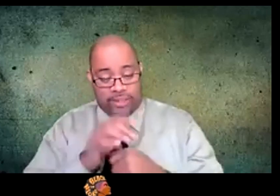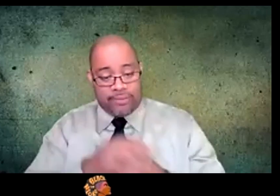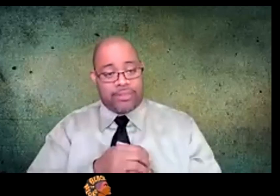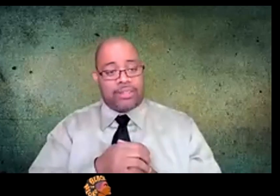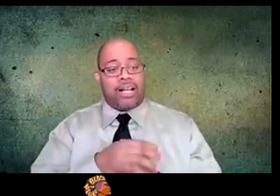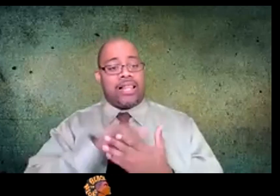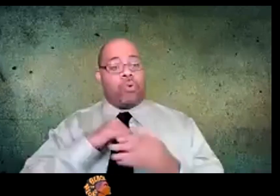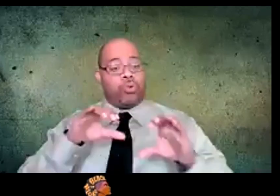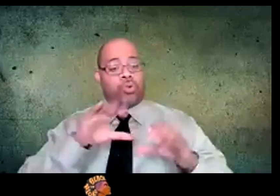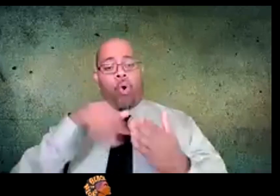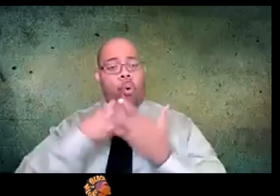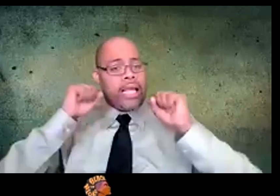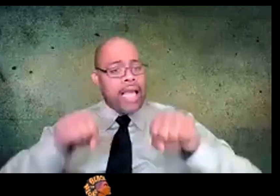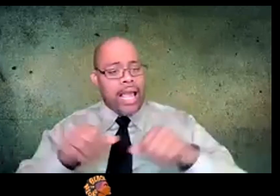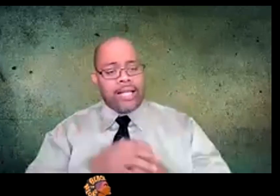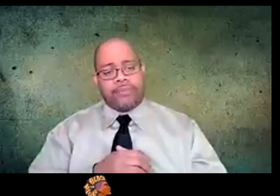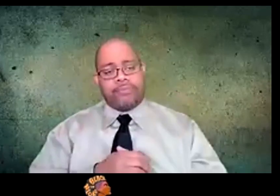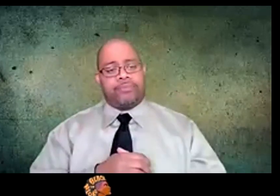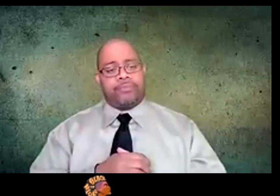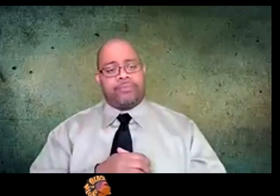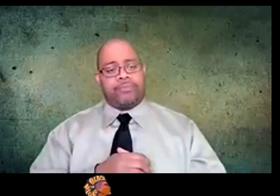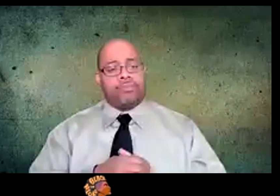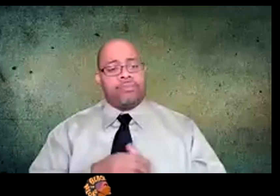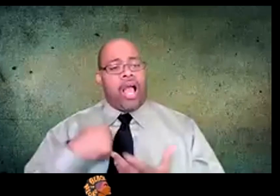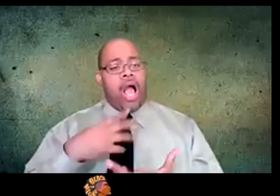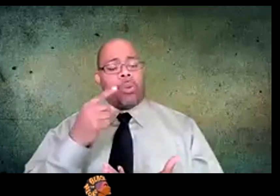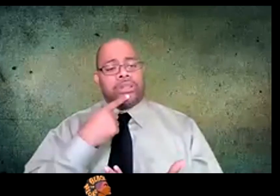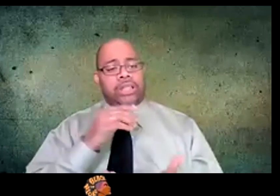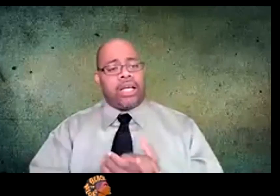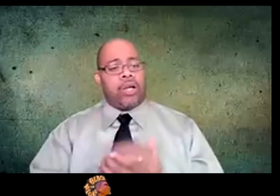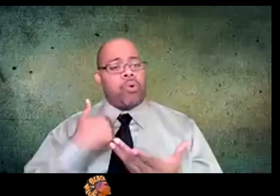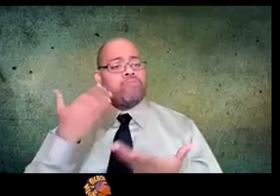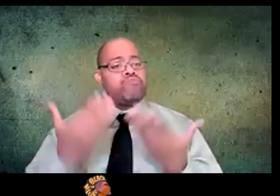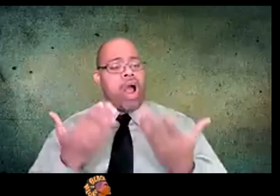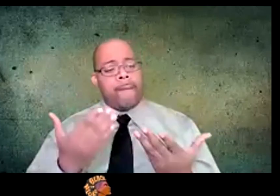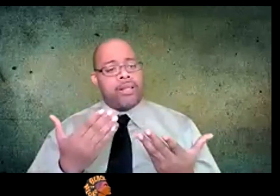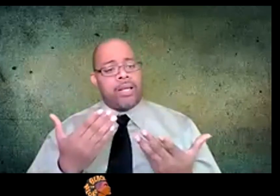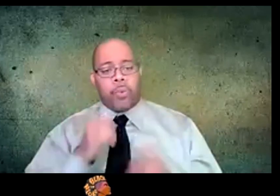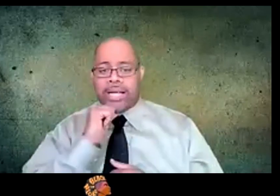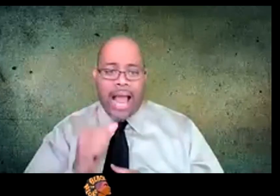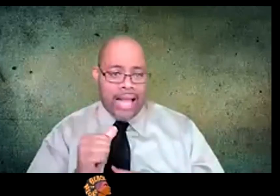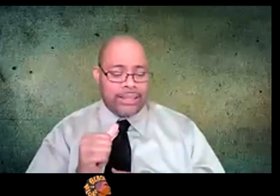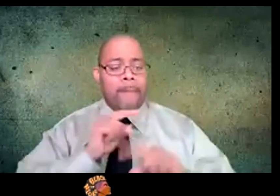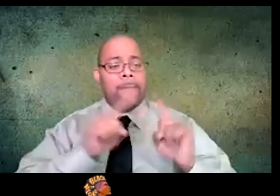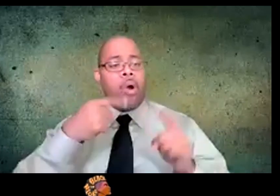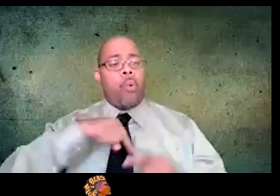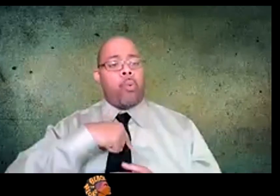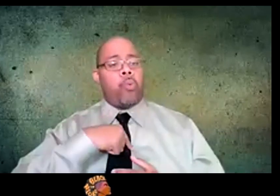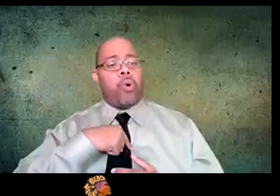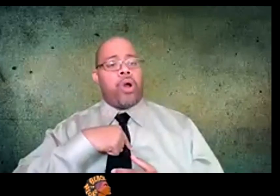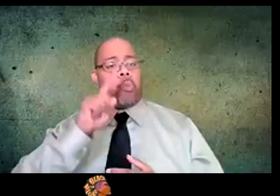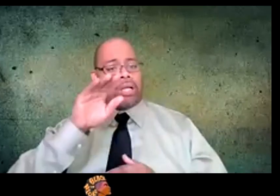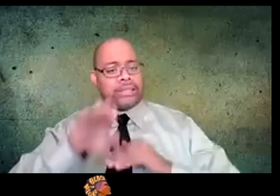we're doing all we can, I would say we probably aren't, but we're putting one step